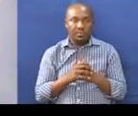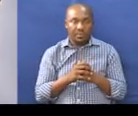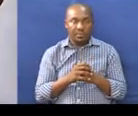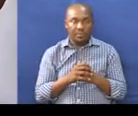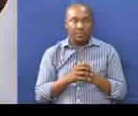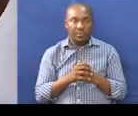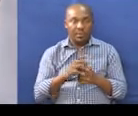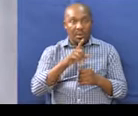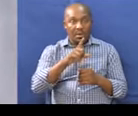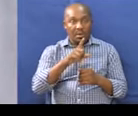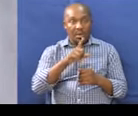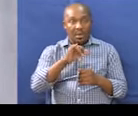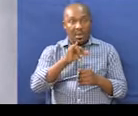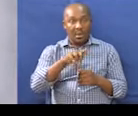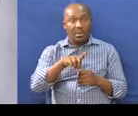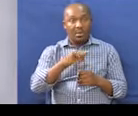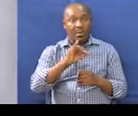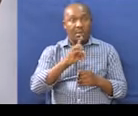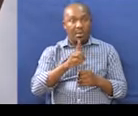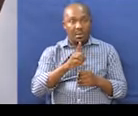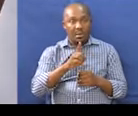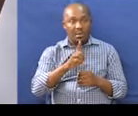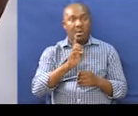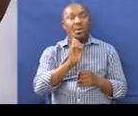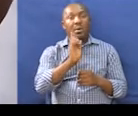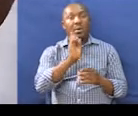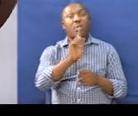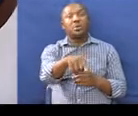Lipid was present